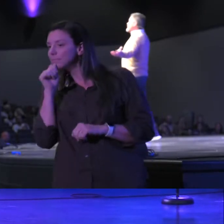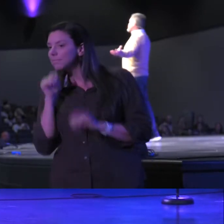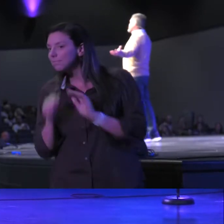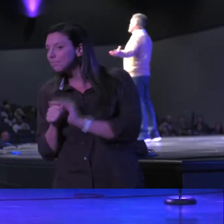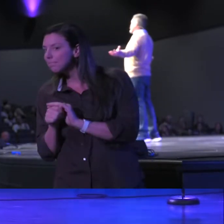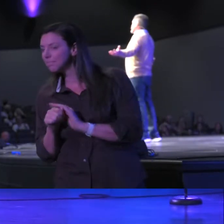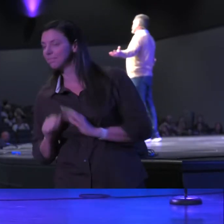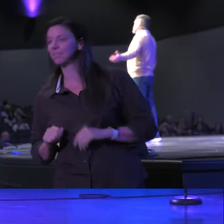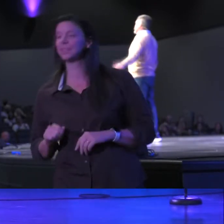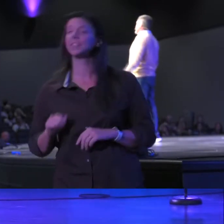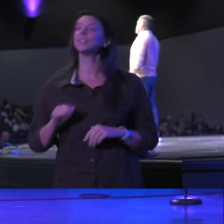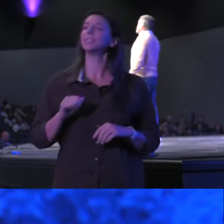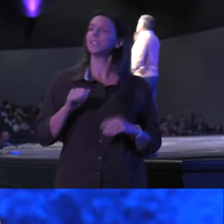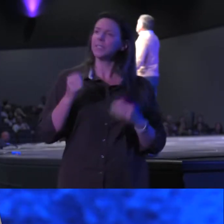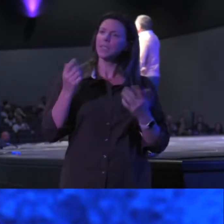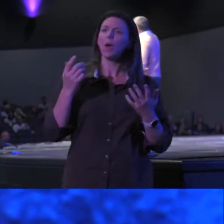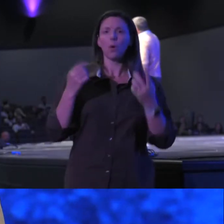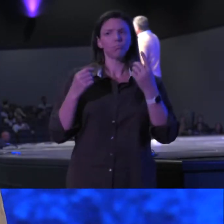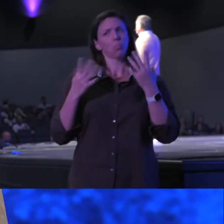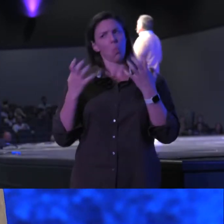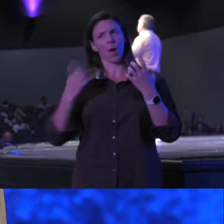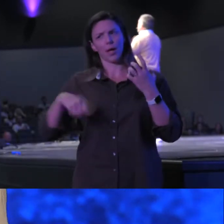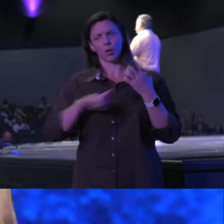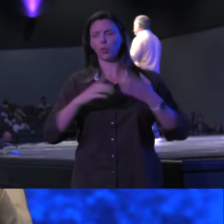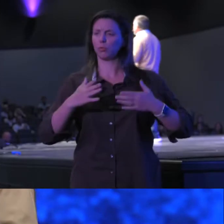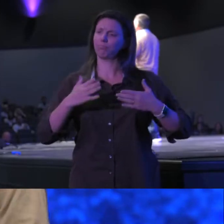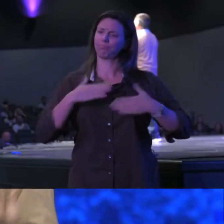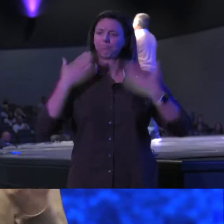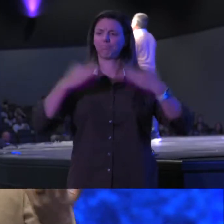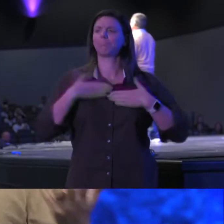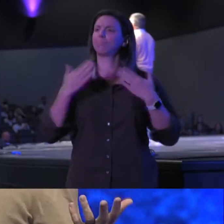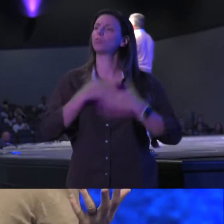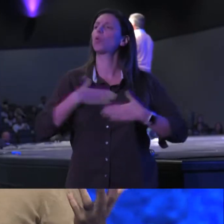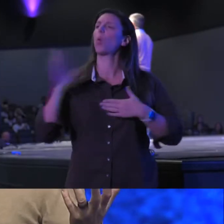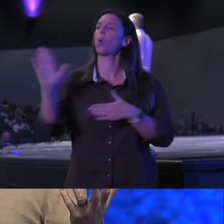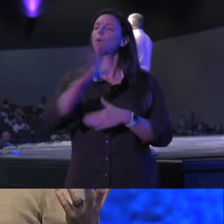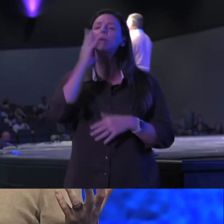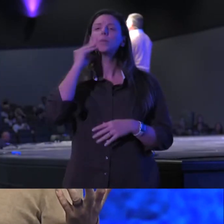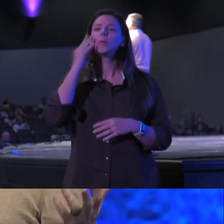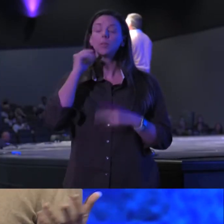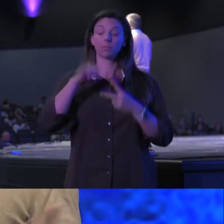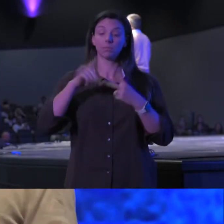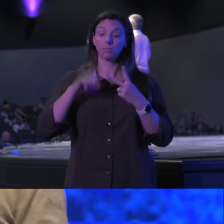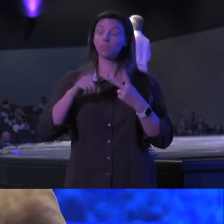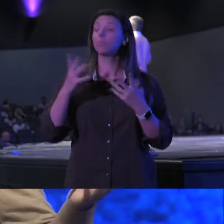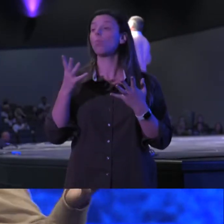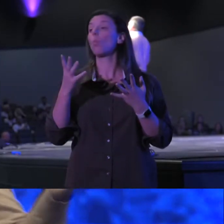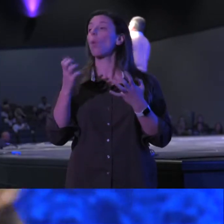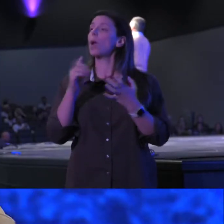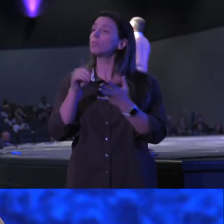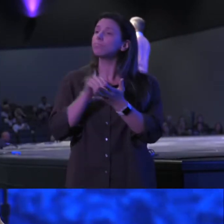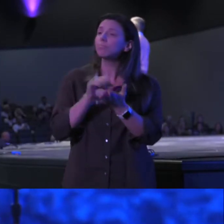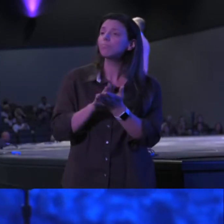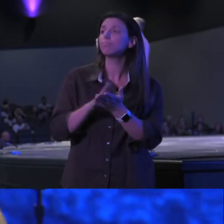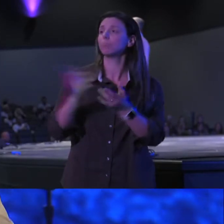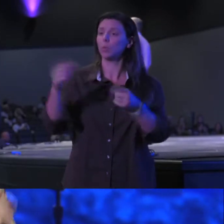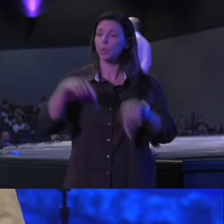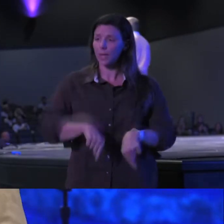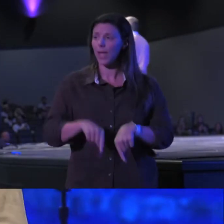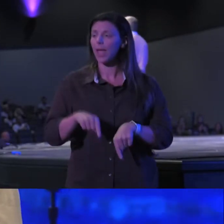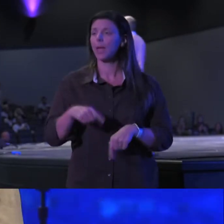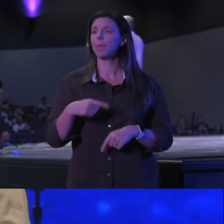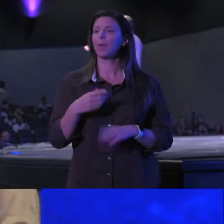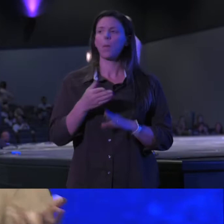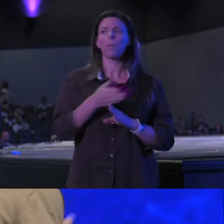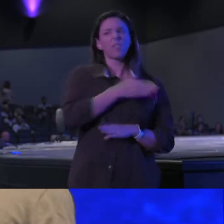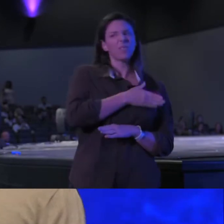be encouraged and enjoy your experience. Two, we would love a record of your attendance. Now, pre-COVID, we had a card we passed